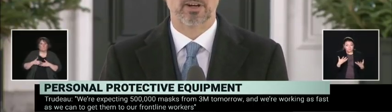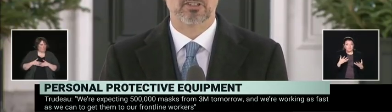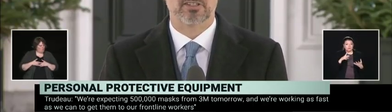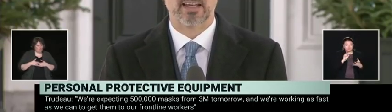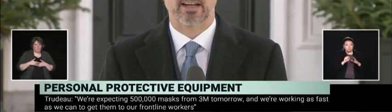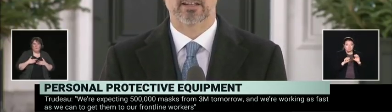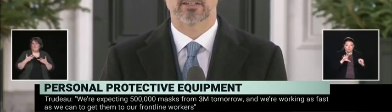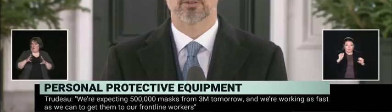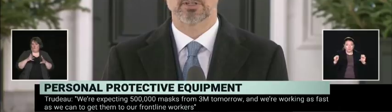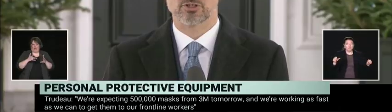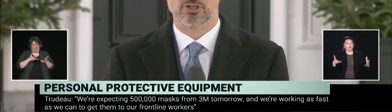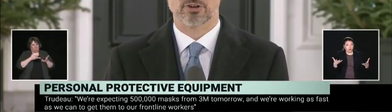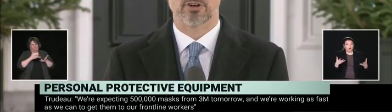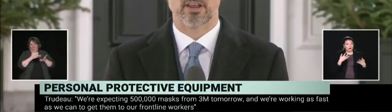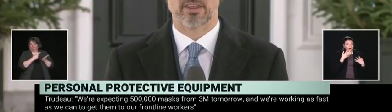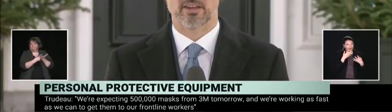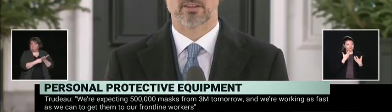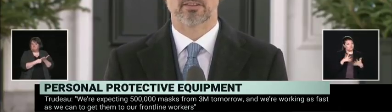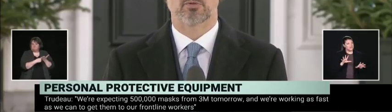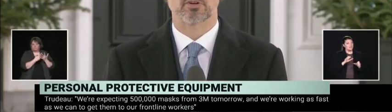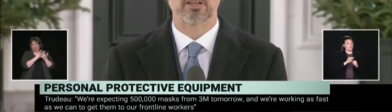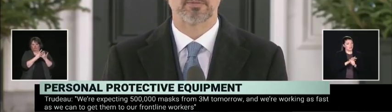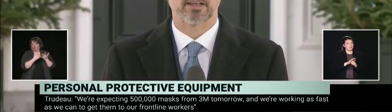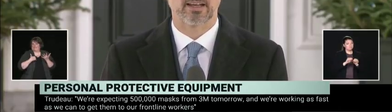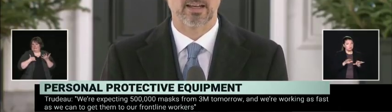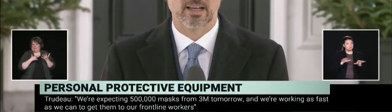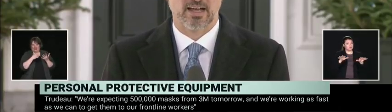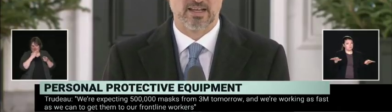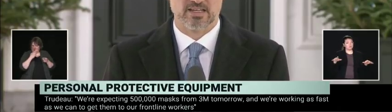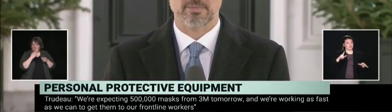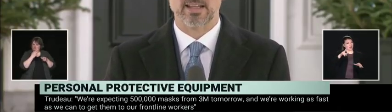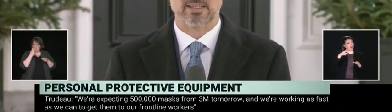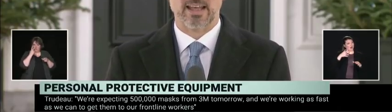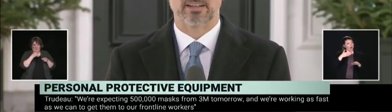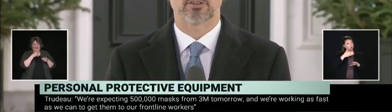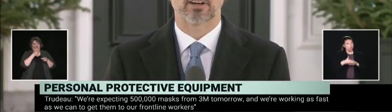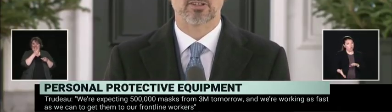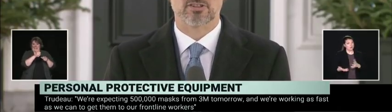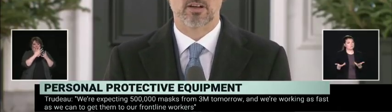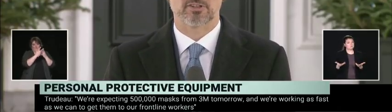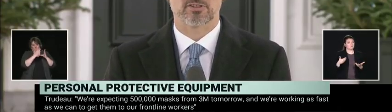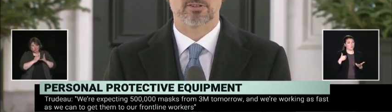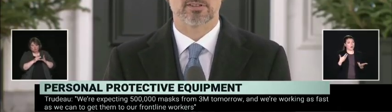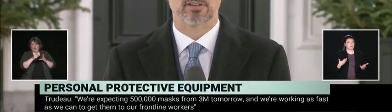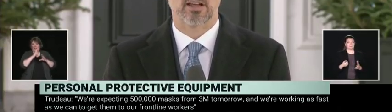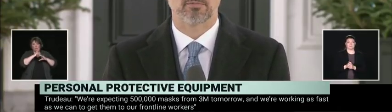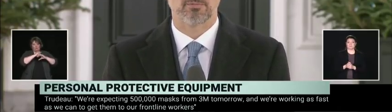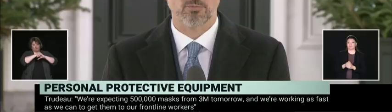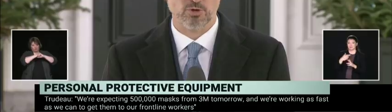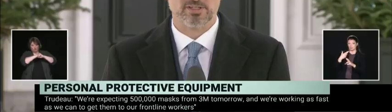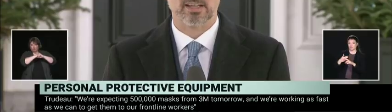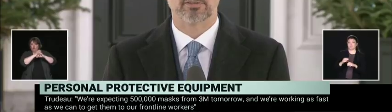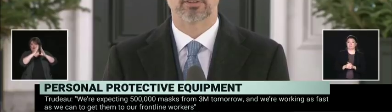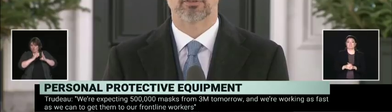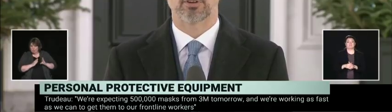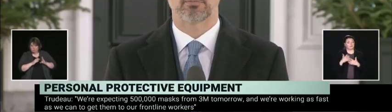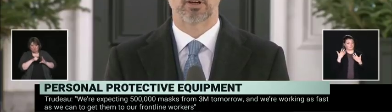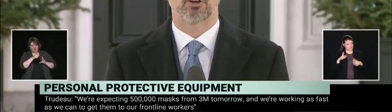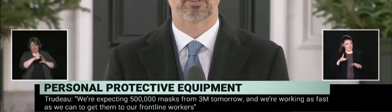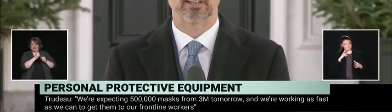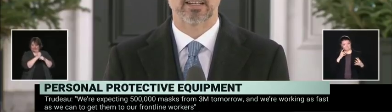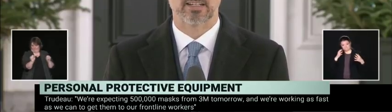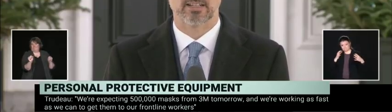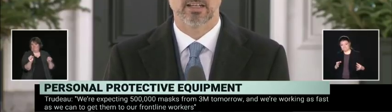at Corrections Canada to ensure that we're keeping inmates and corrections officers more safe